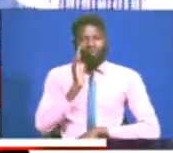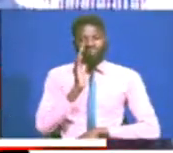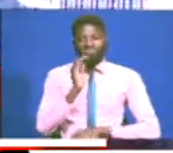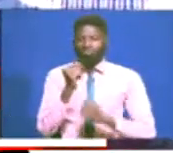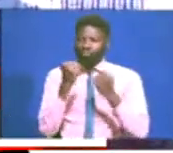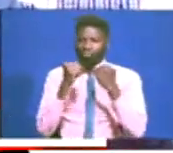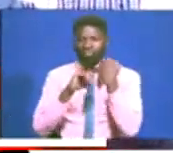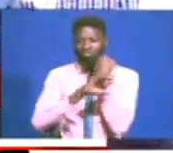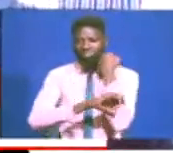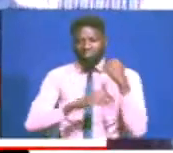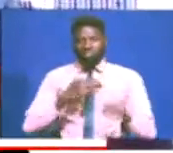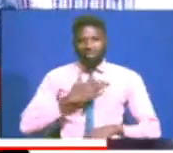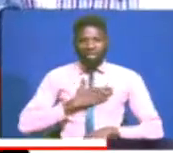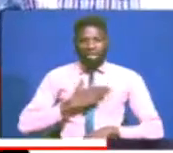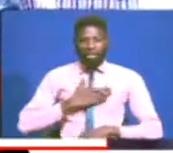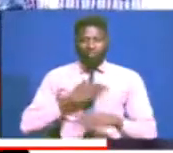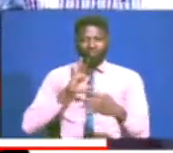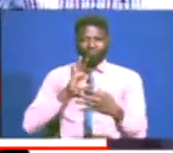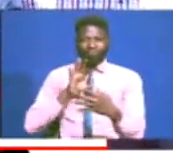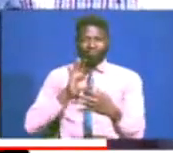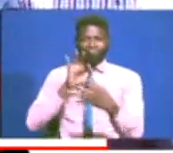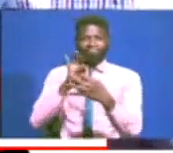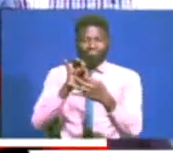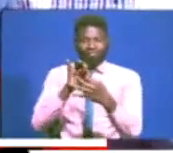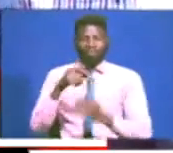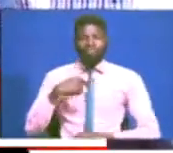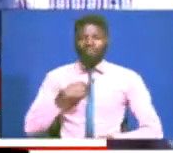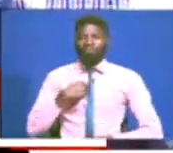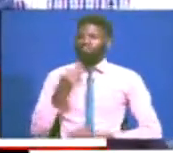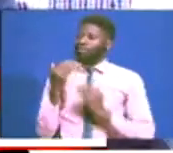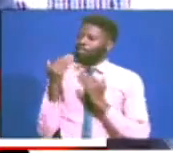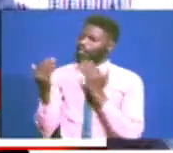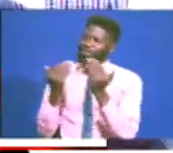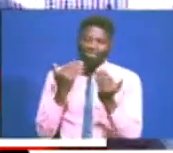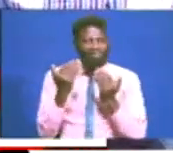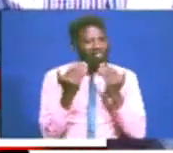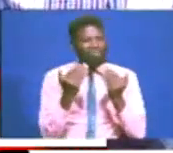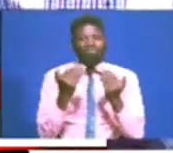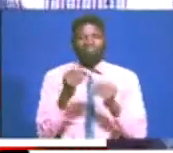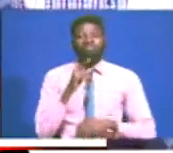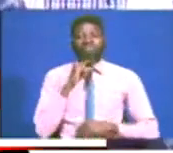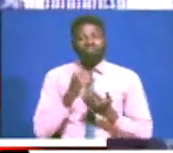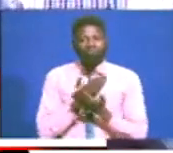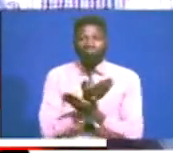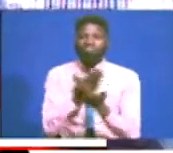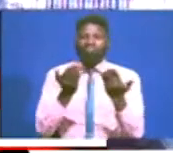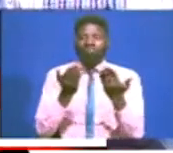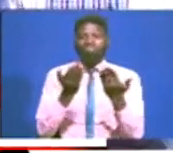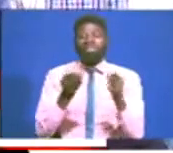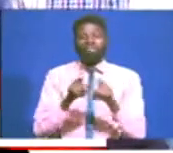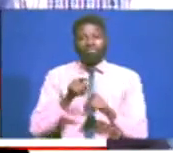country. I want to thank the men and women of God who have spoken here